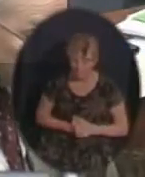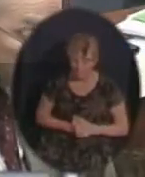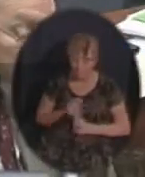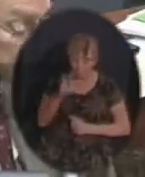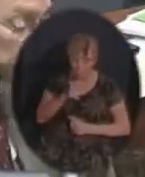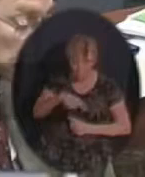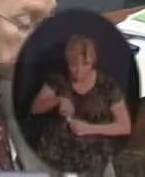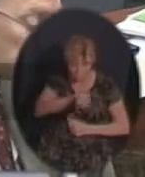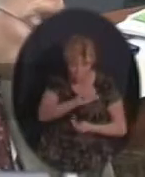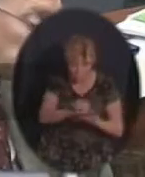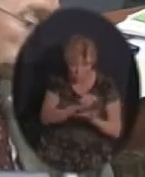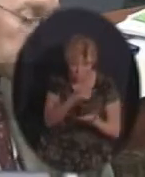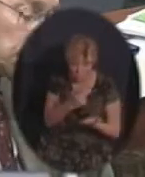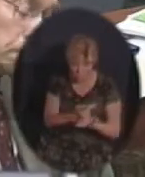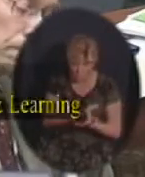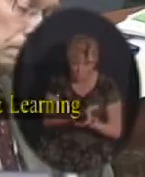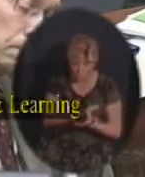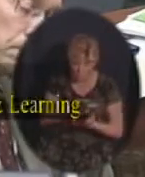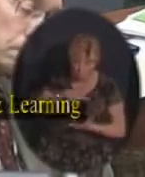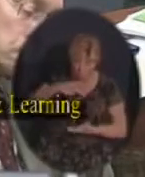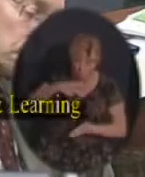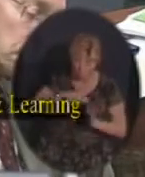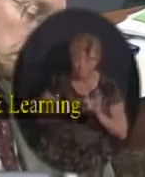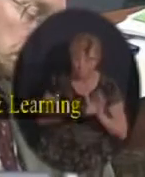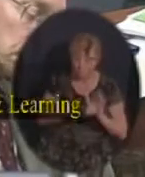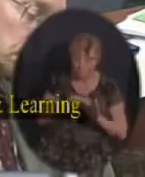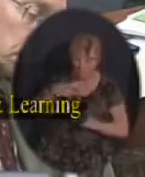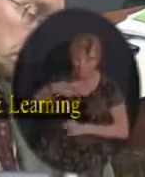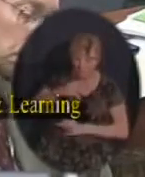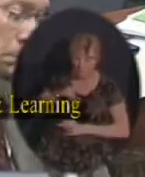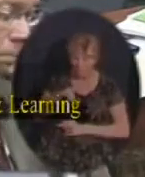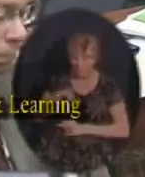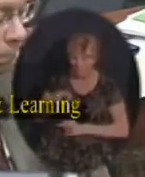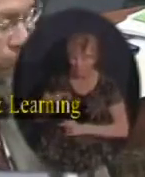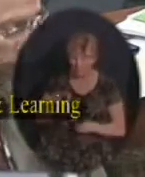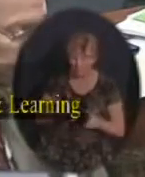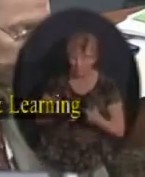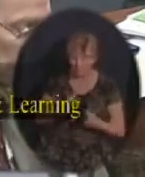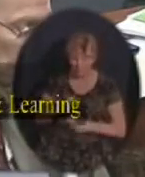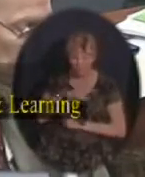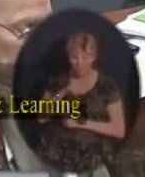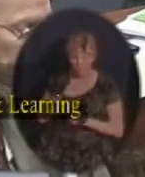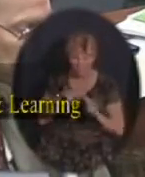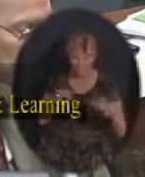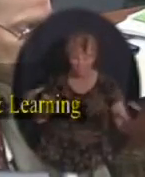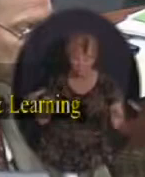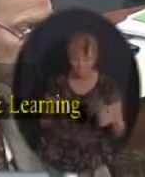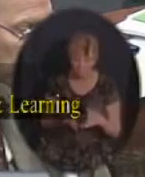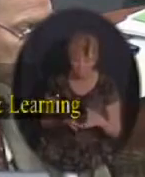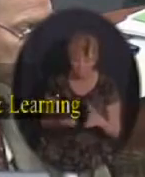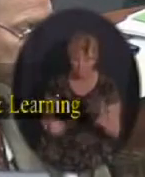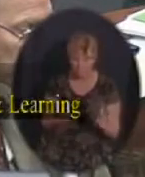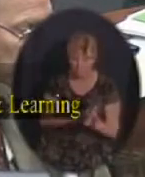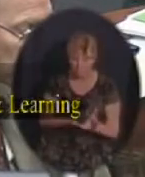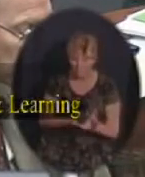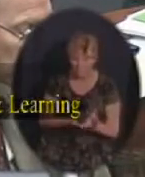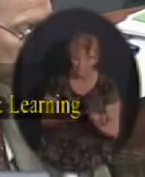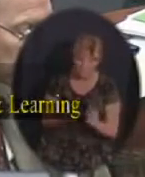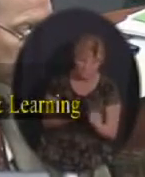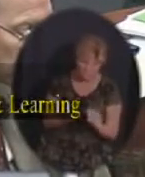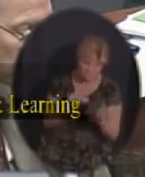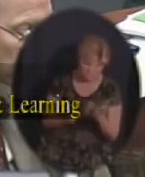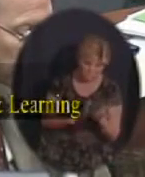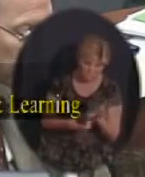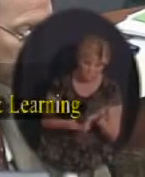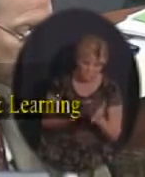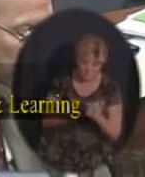together and talk about what we're doing next year. To step into this project is going to take some planning and summer work, and we have that already